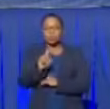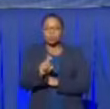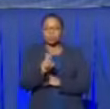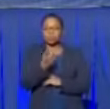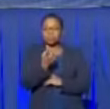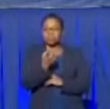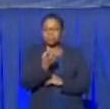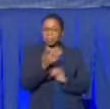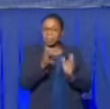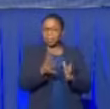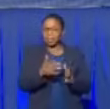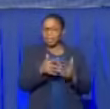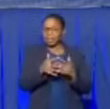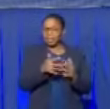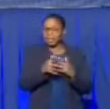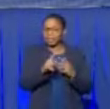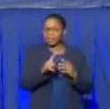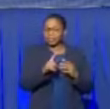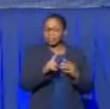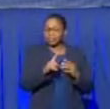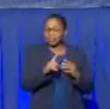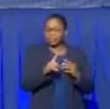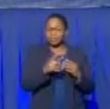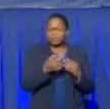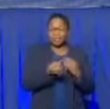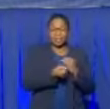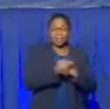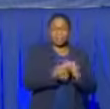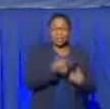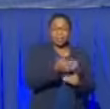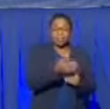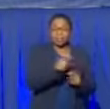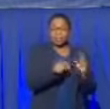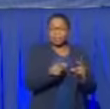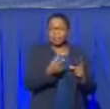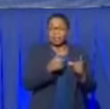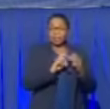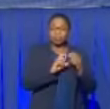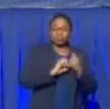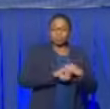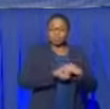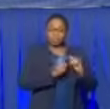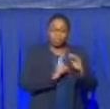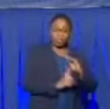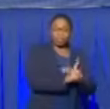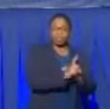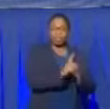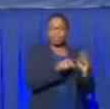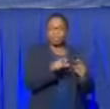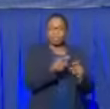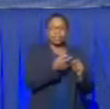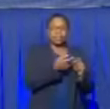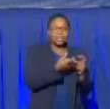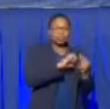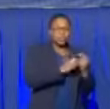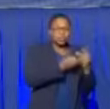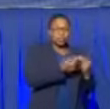any repercussions for some of the incidents that have been mentioned and the individuals involved? Thank you very much.